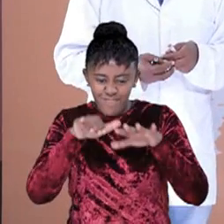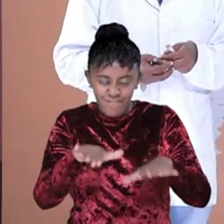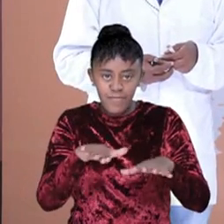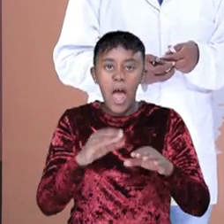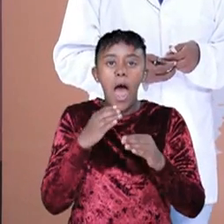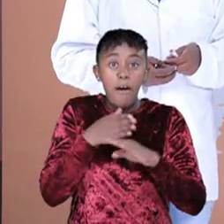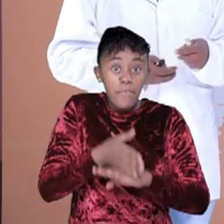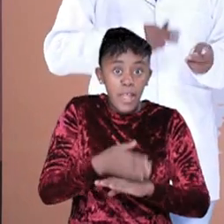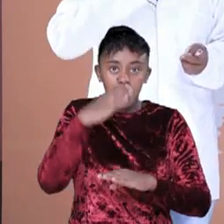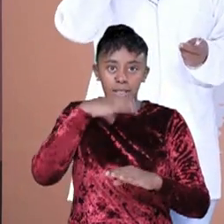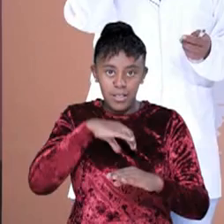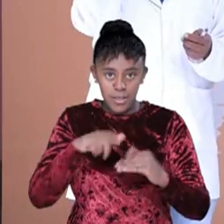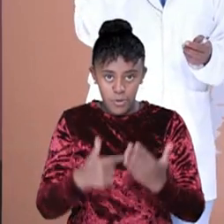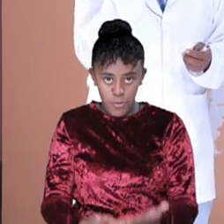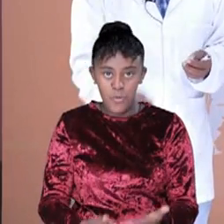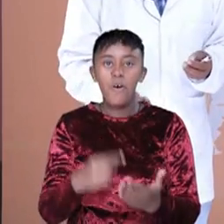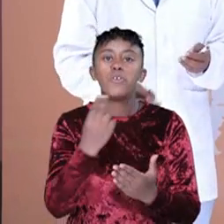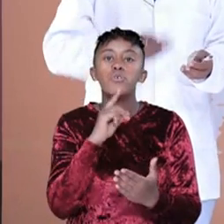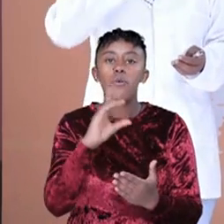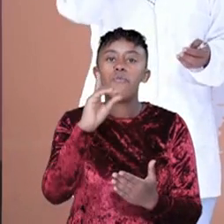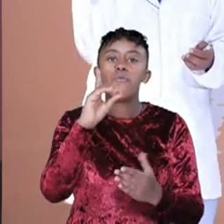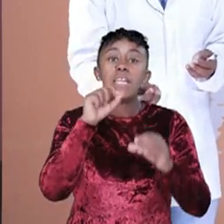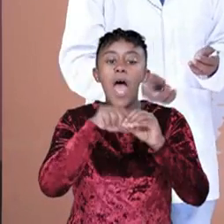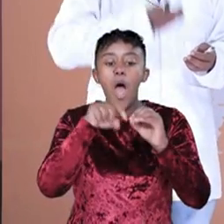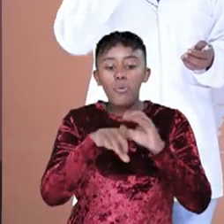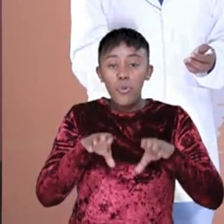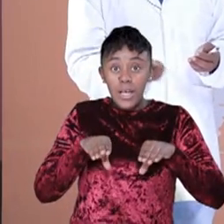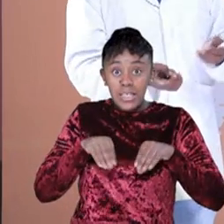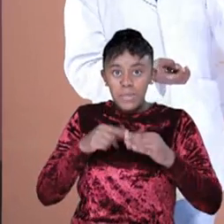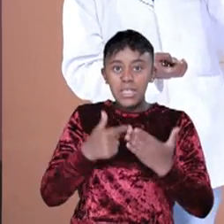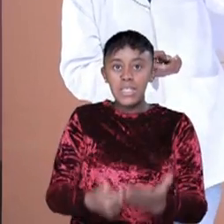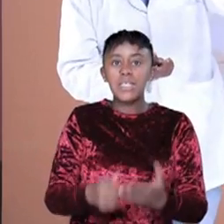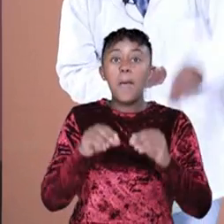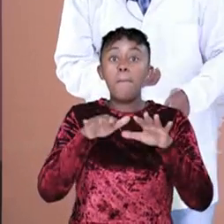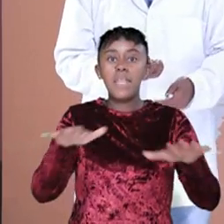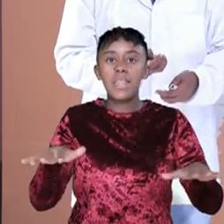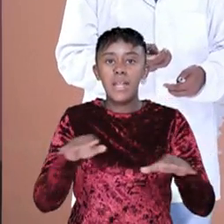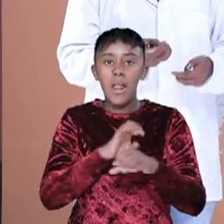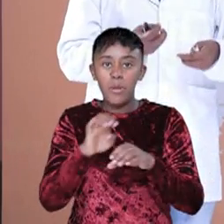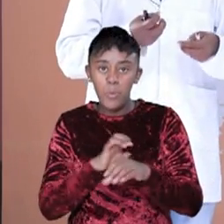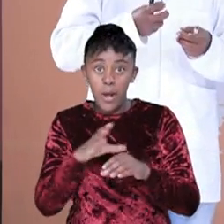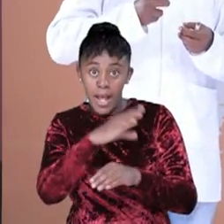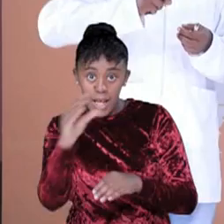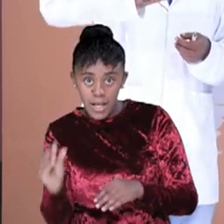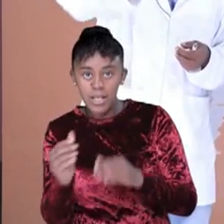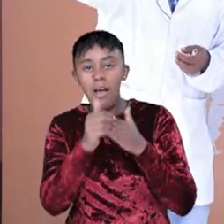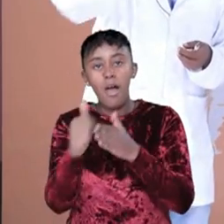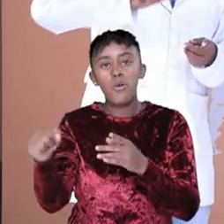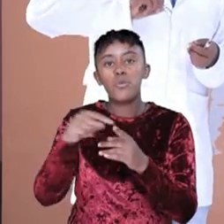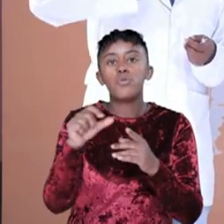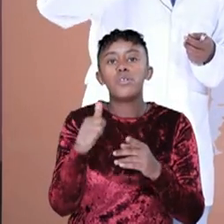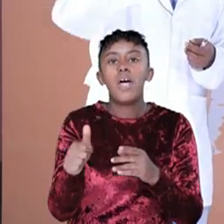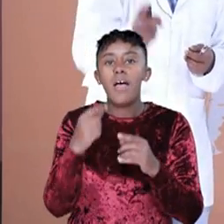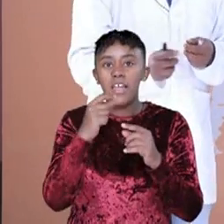heated. So the function of the diode to accept the emitted electron from the cathode and guide to